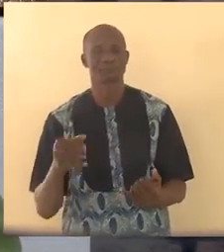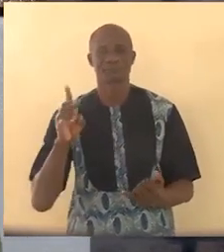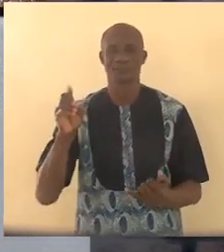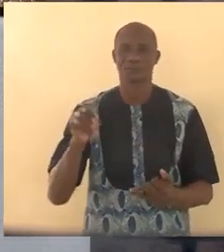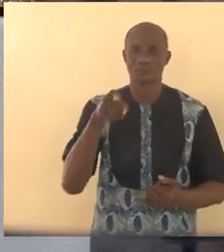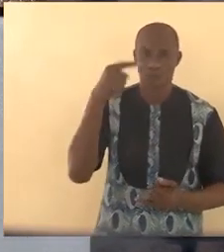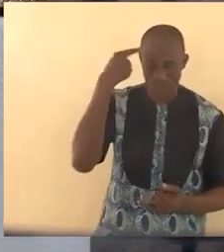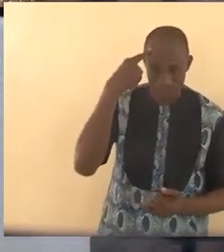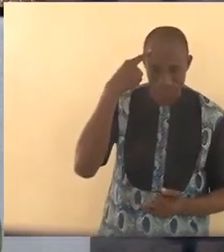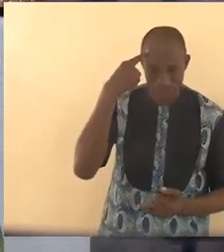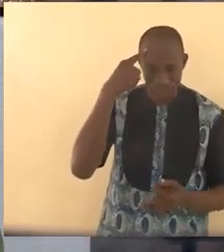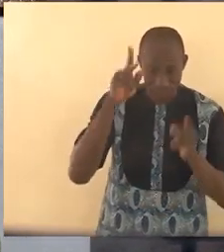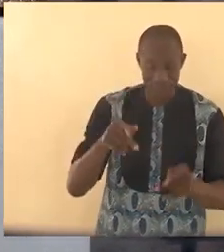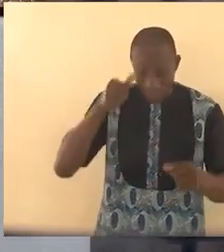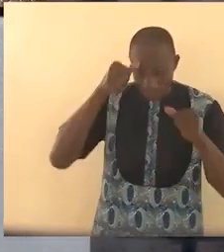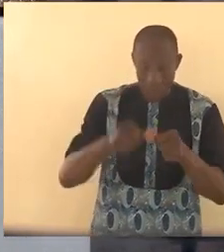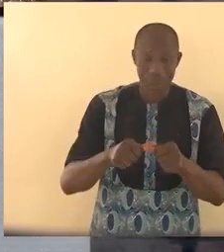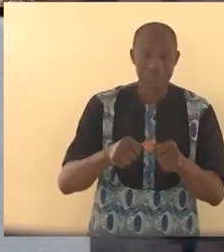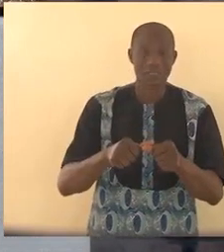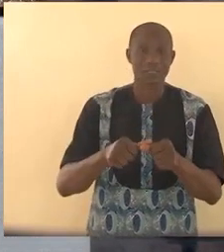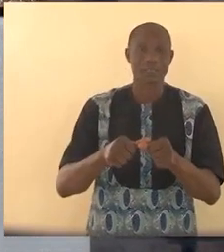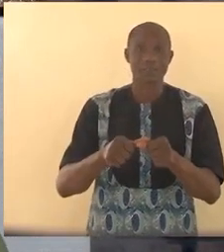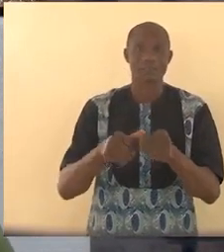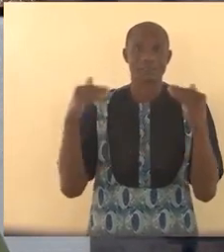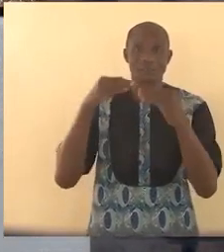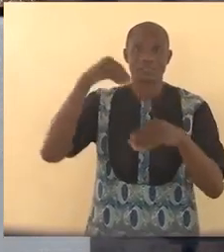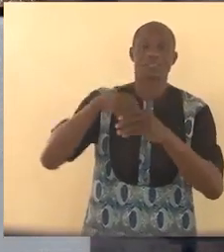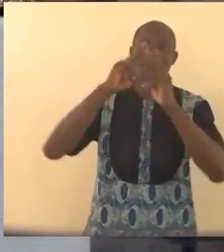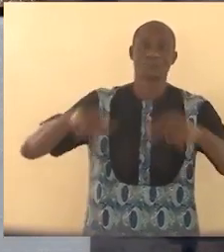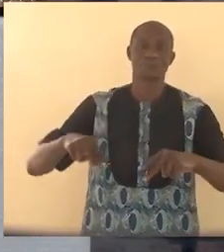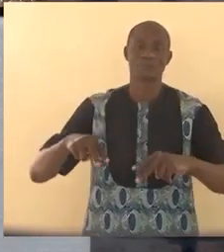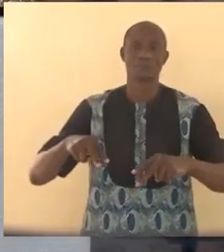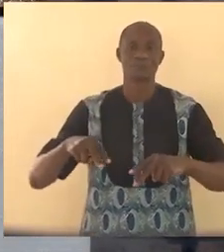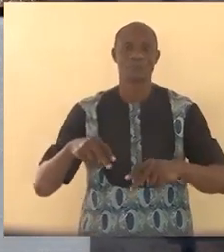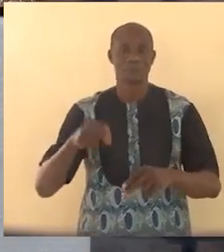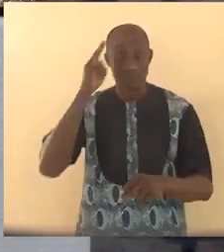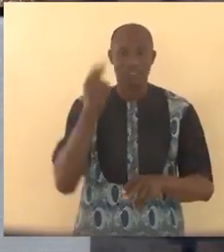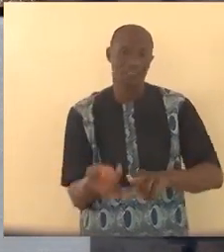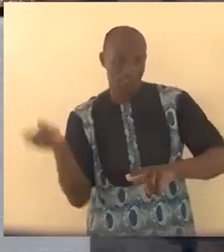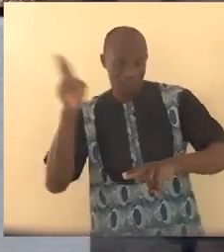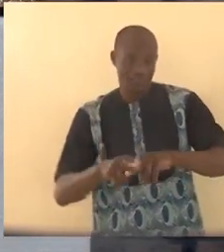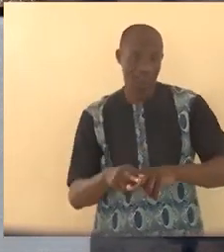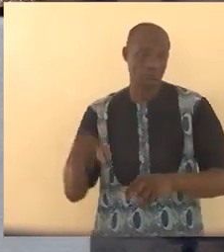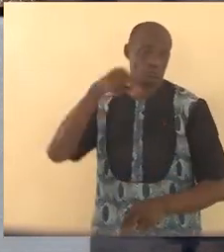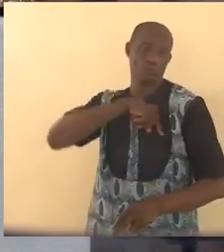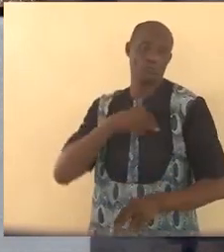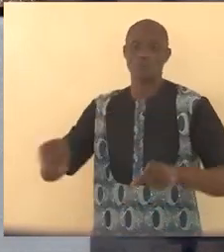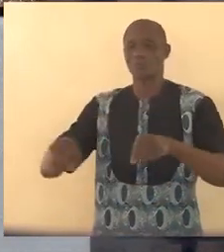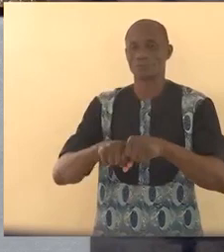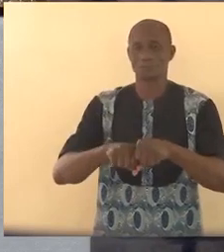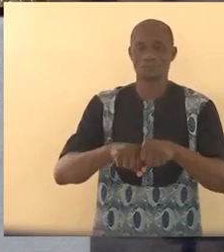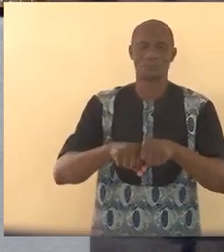do you think that the person remembers his colleagues in the village? No. All he does is that he increases the quality of